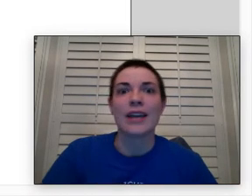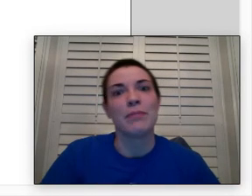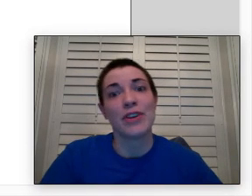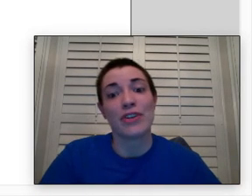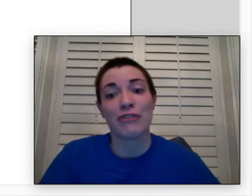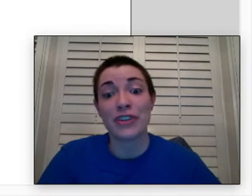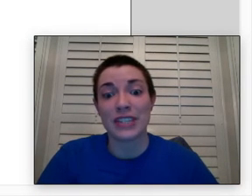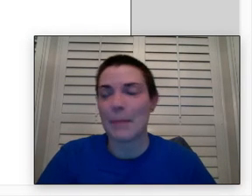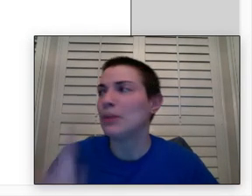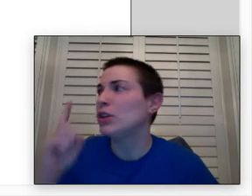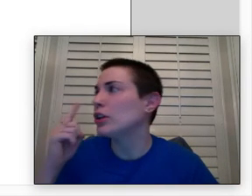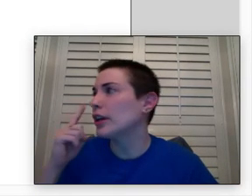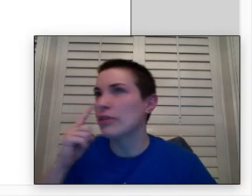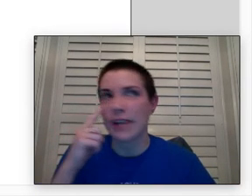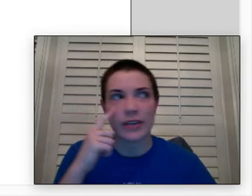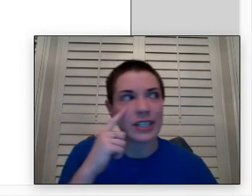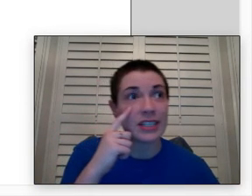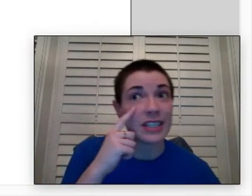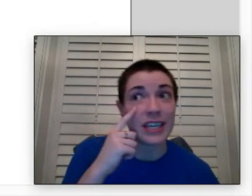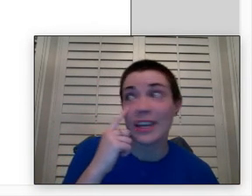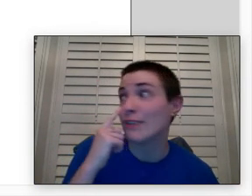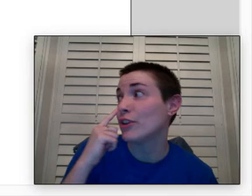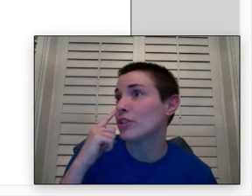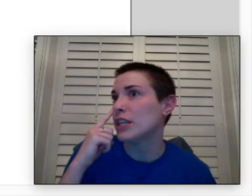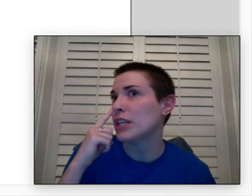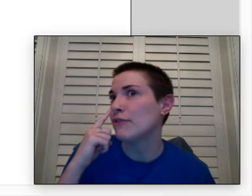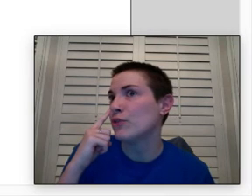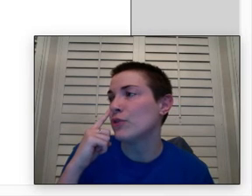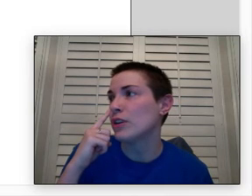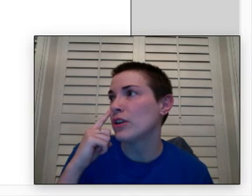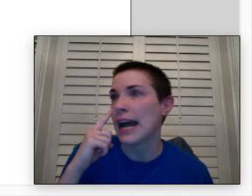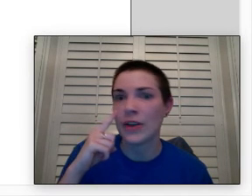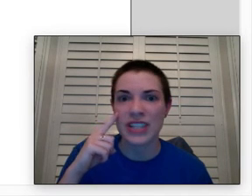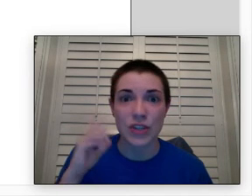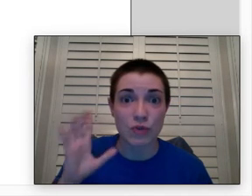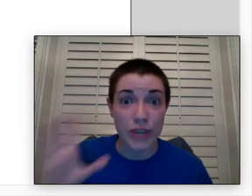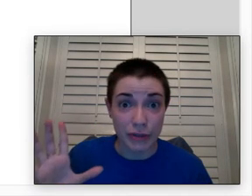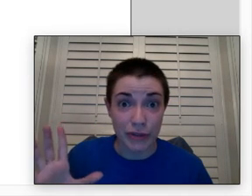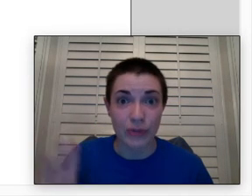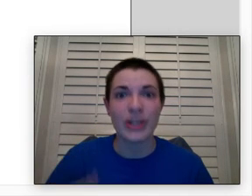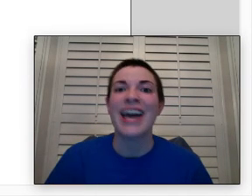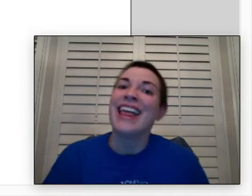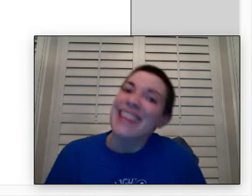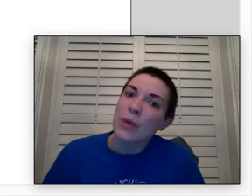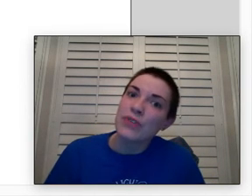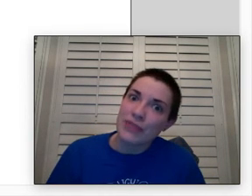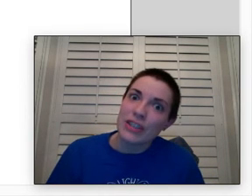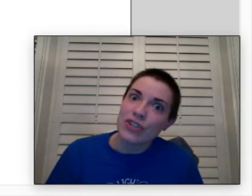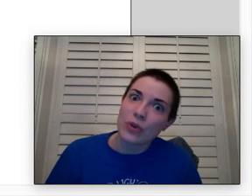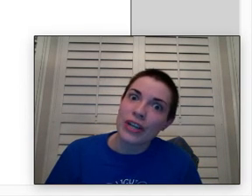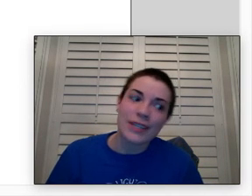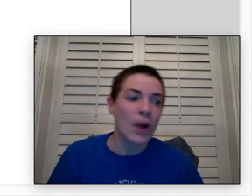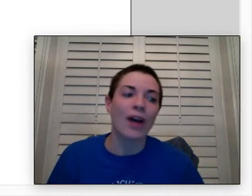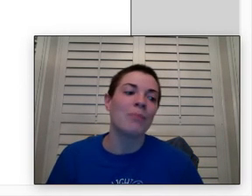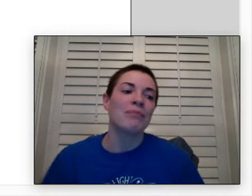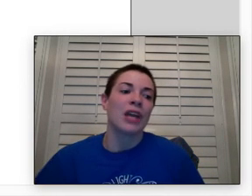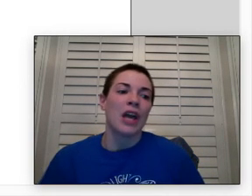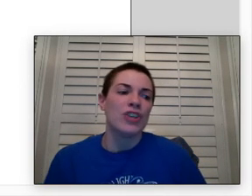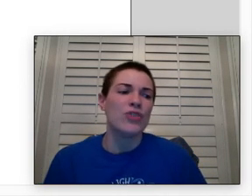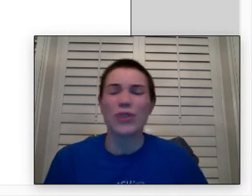that can be your first step, looking around to see if there's any food in your house that's real food that was in the story as